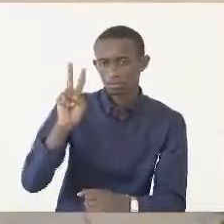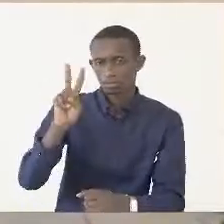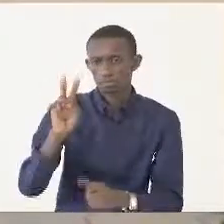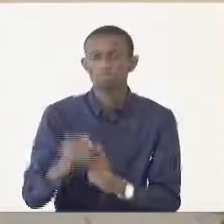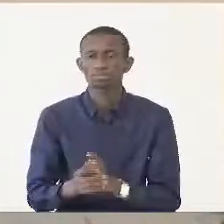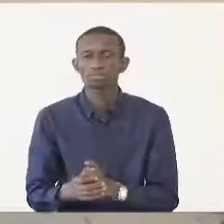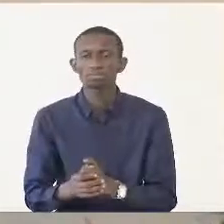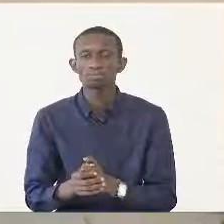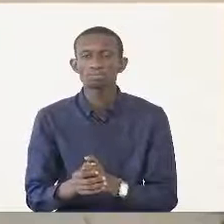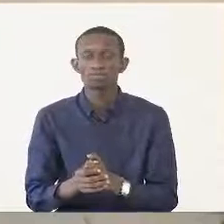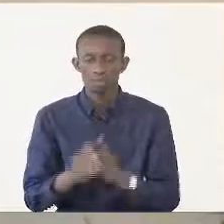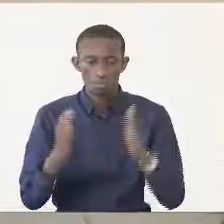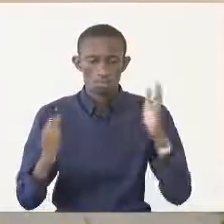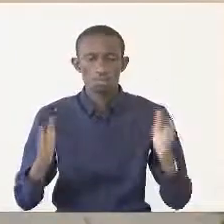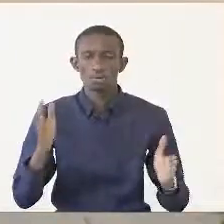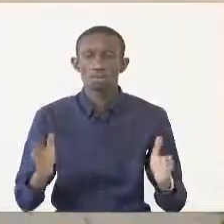both sides we have